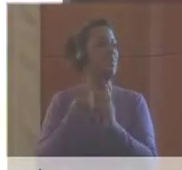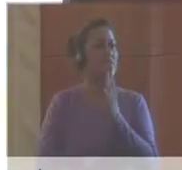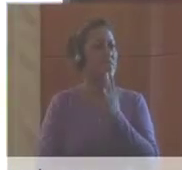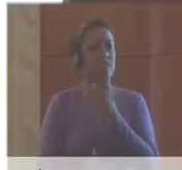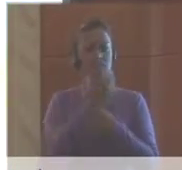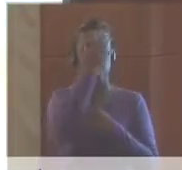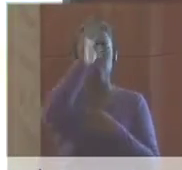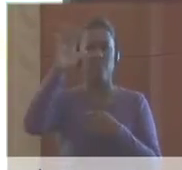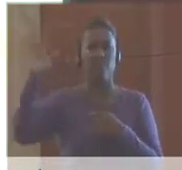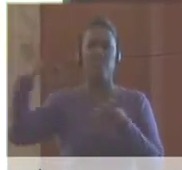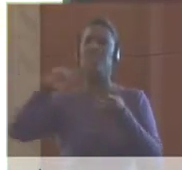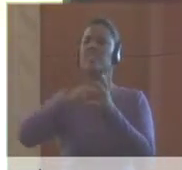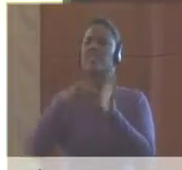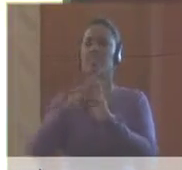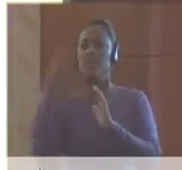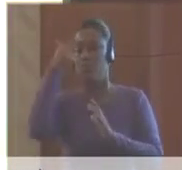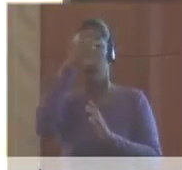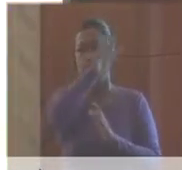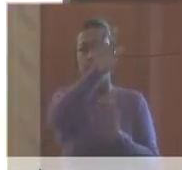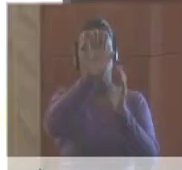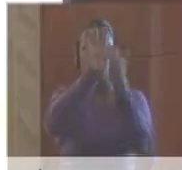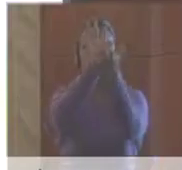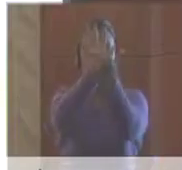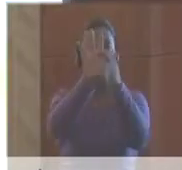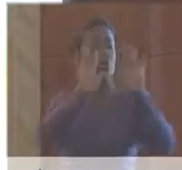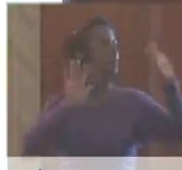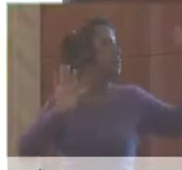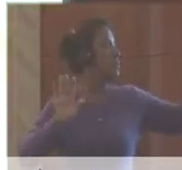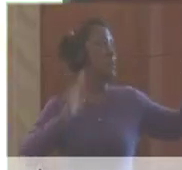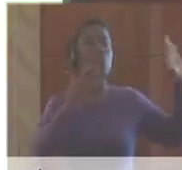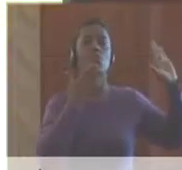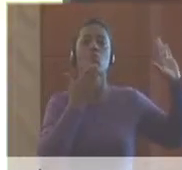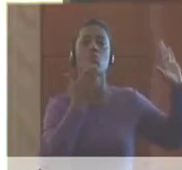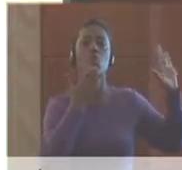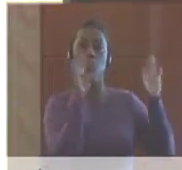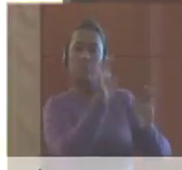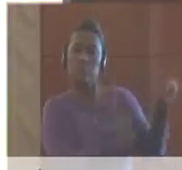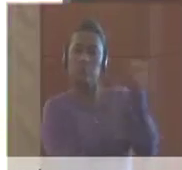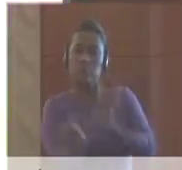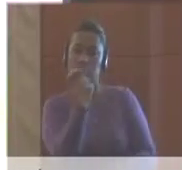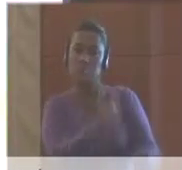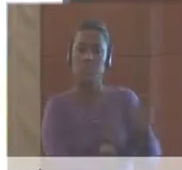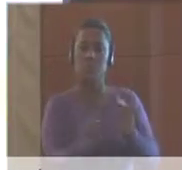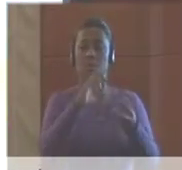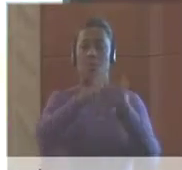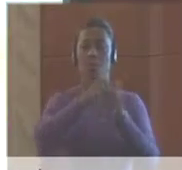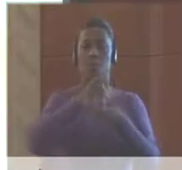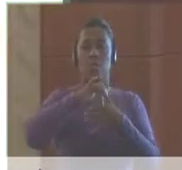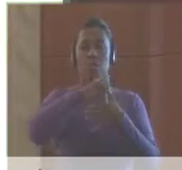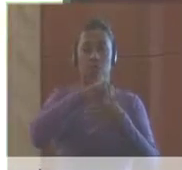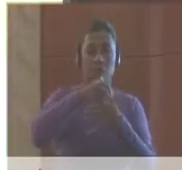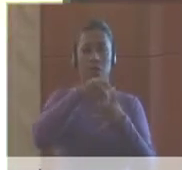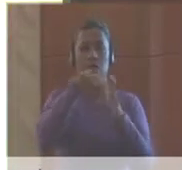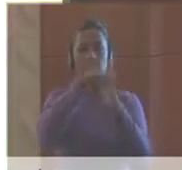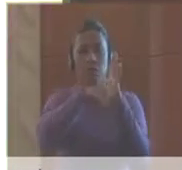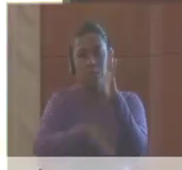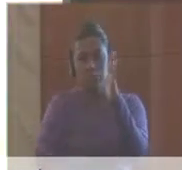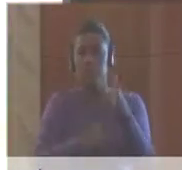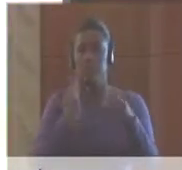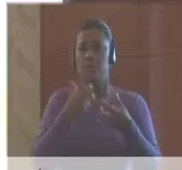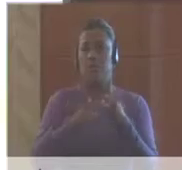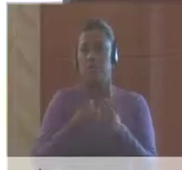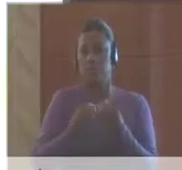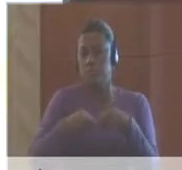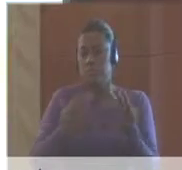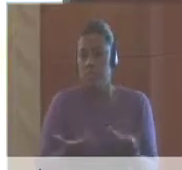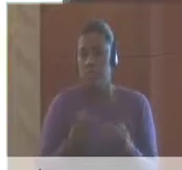characteristic to this. It has several faces, and it's what I'm showing here on the screen: how to reduce risk, how to